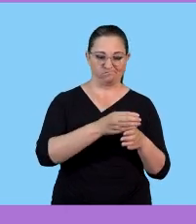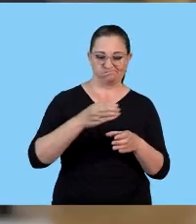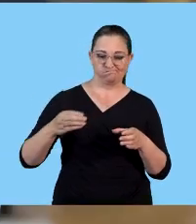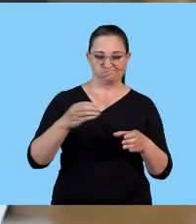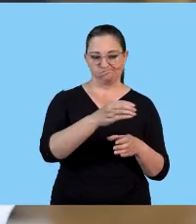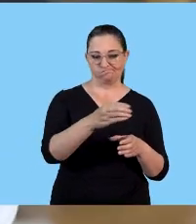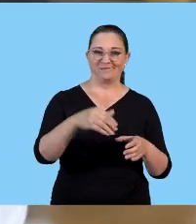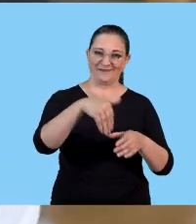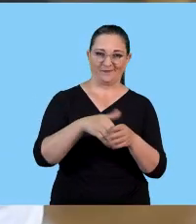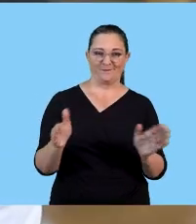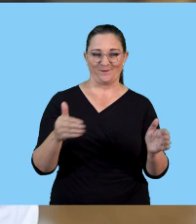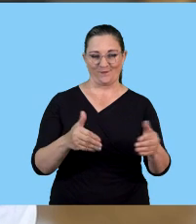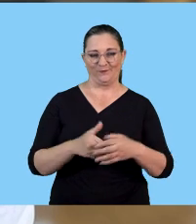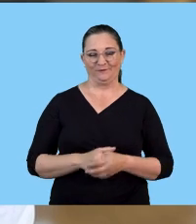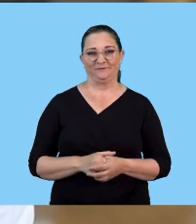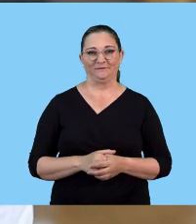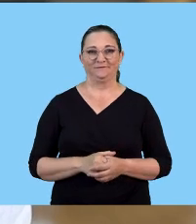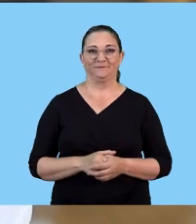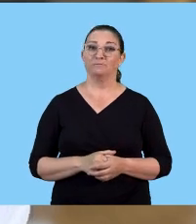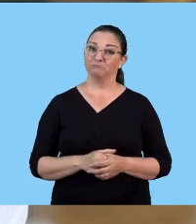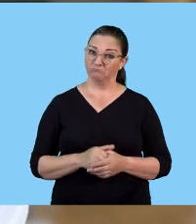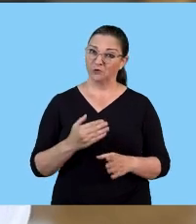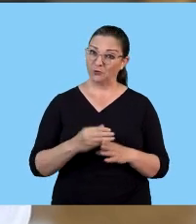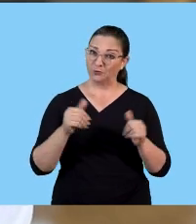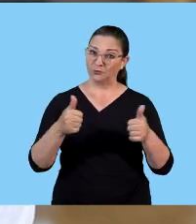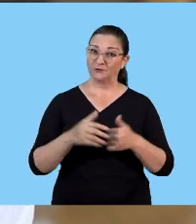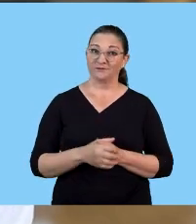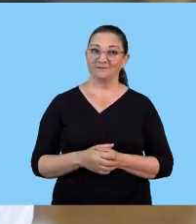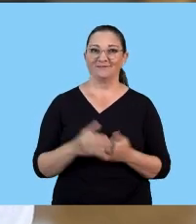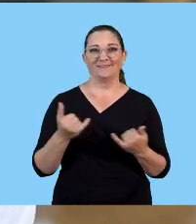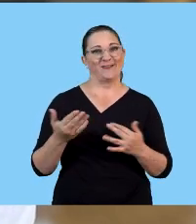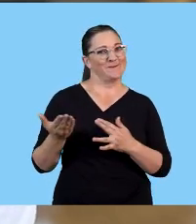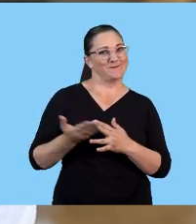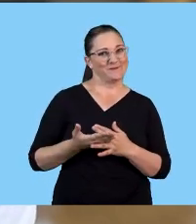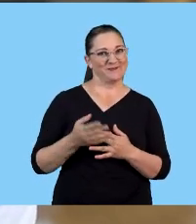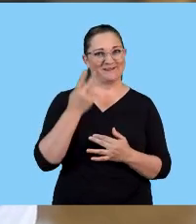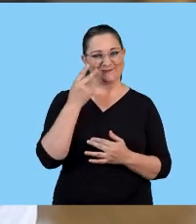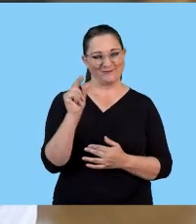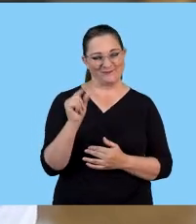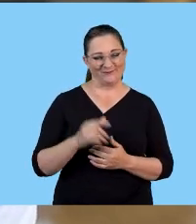Let's take a short break. When we get back, we'll pick up where I left off. See you in a bit.